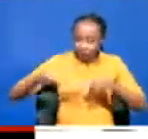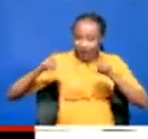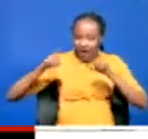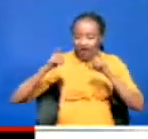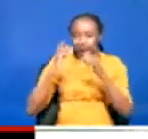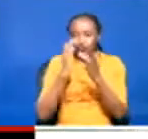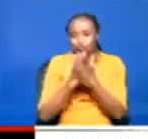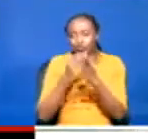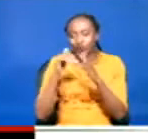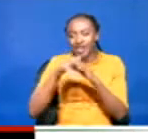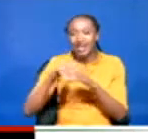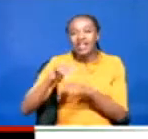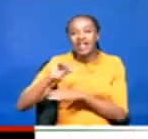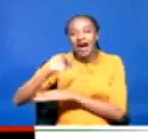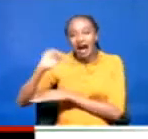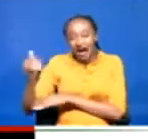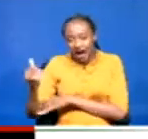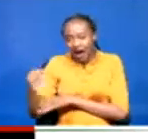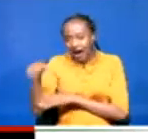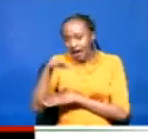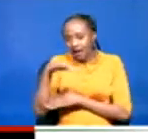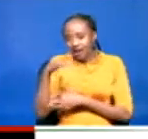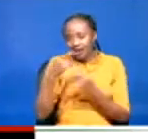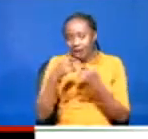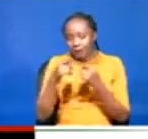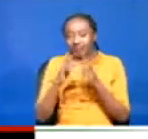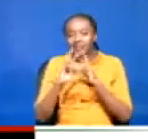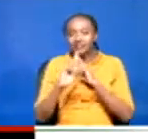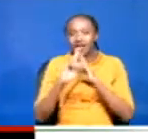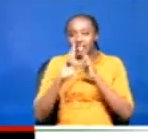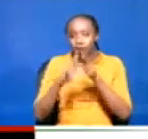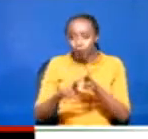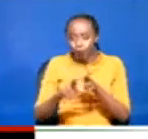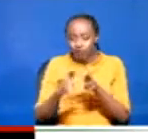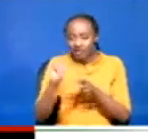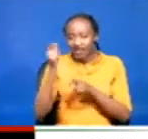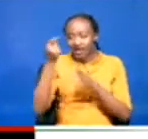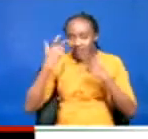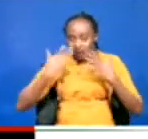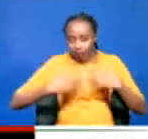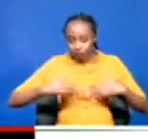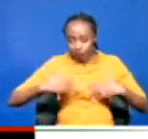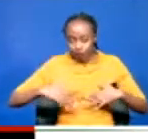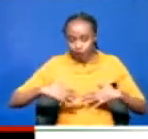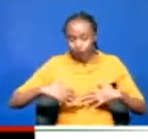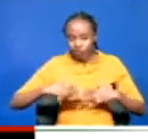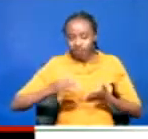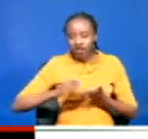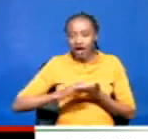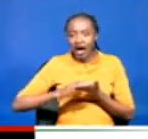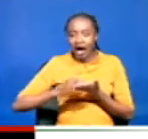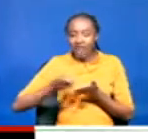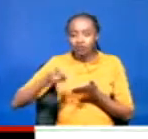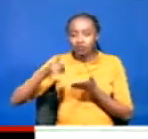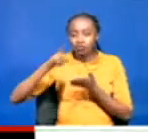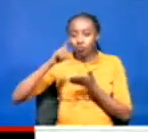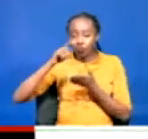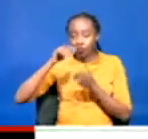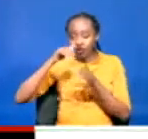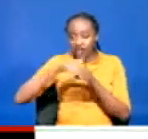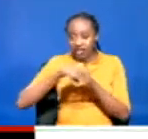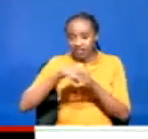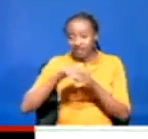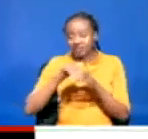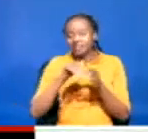urban areas. According to the report, Kenya's population has grown from under 10 million in 1950 to